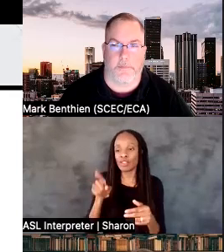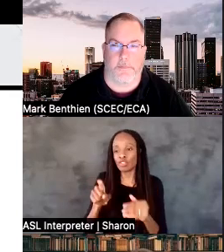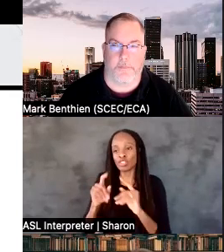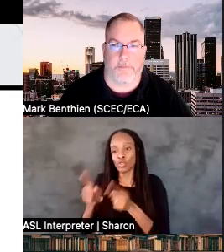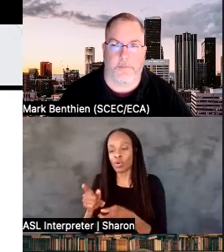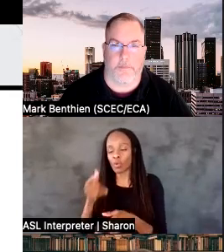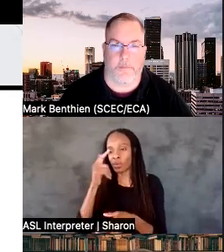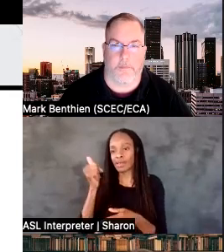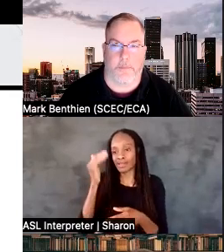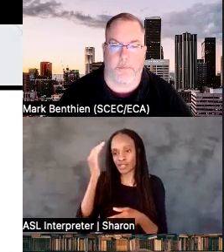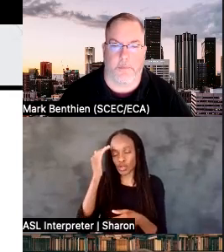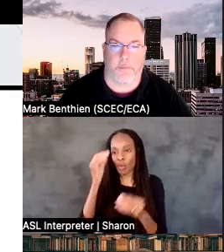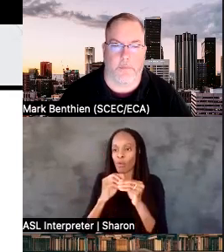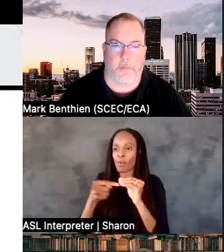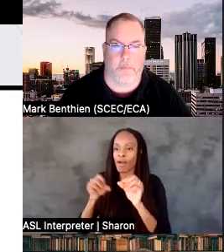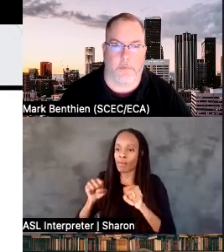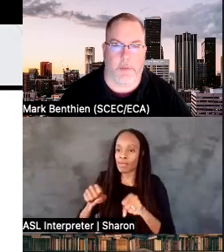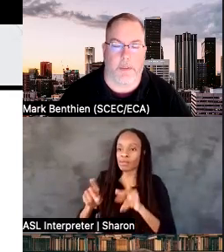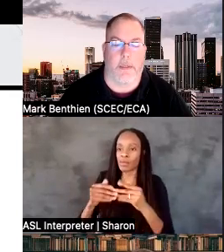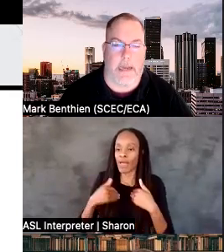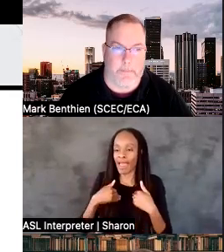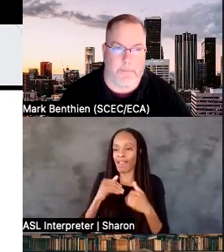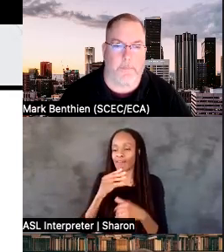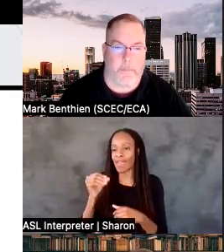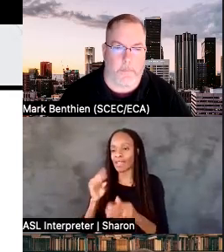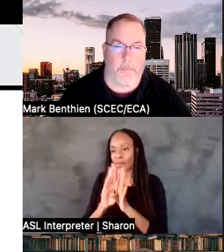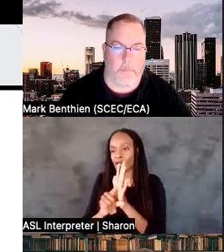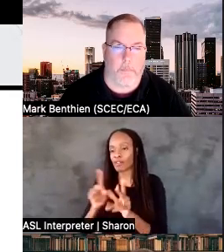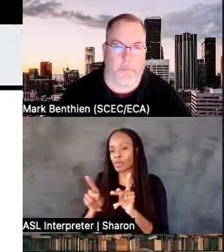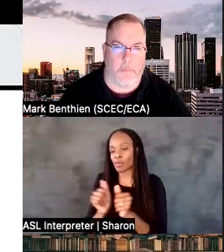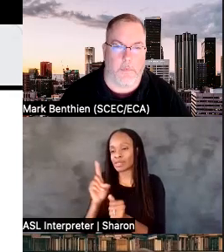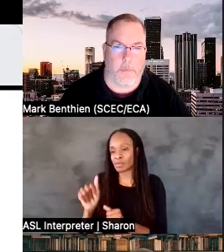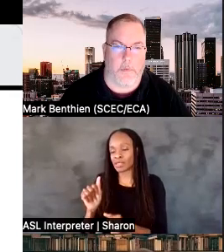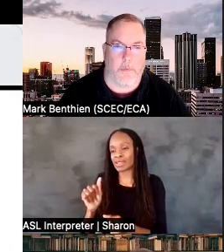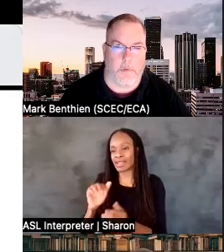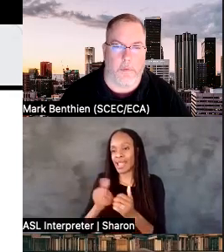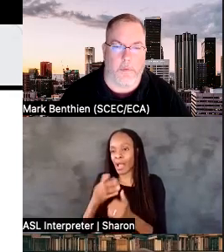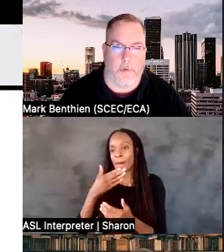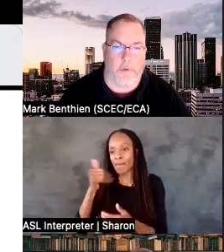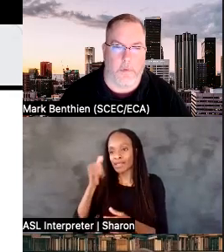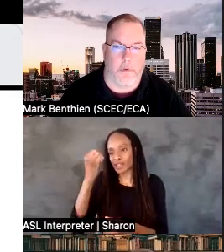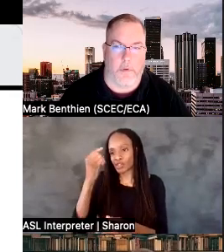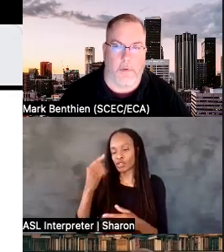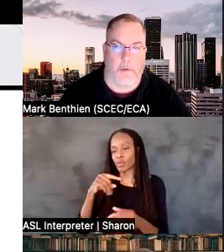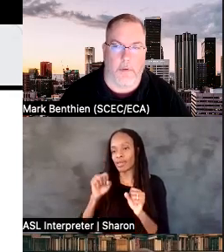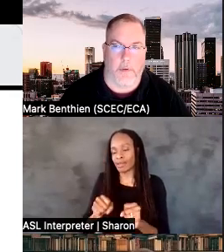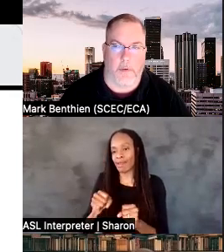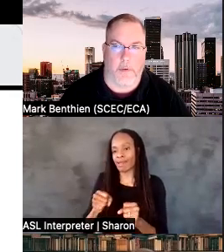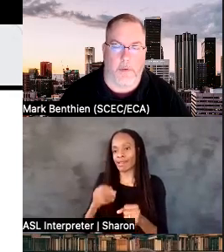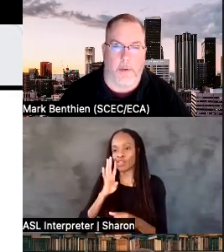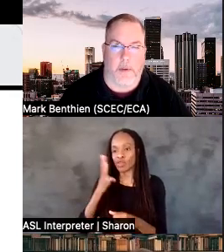the abilities that people have, and how best to understand, so we can create messaging that's acceptable